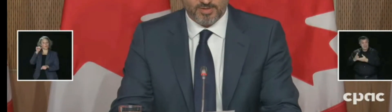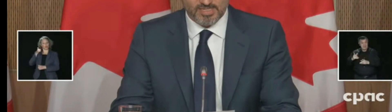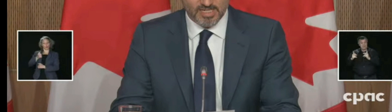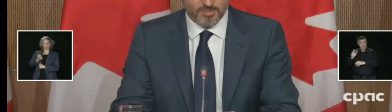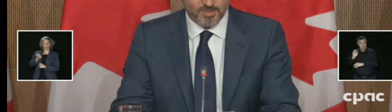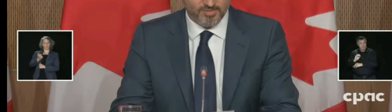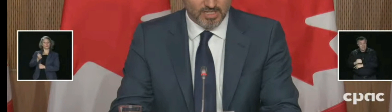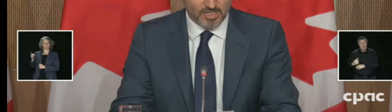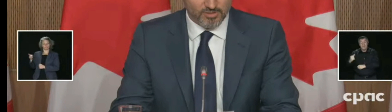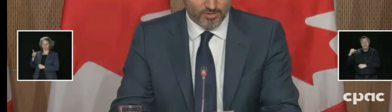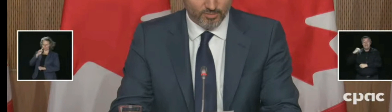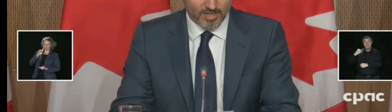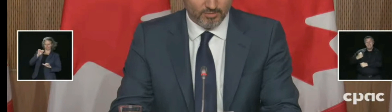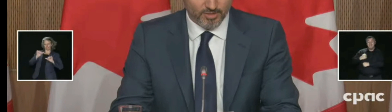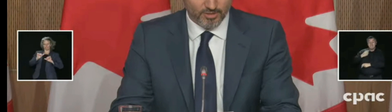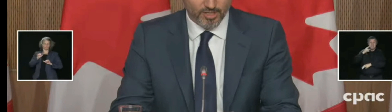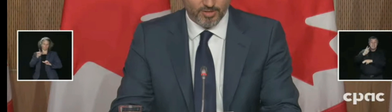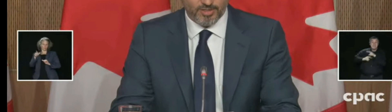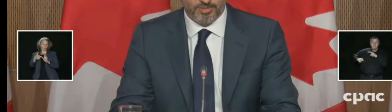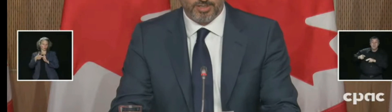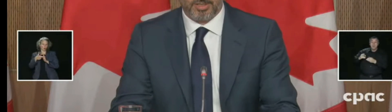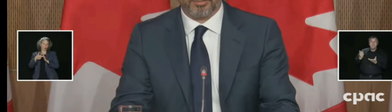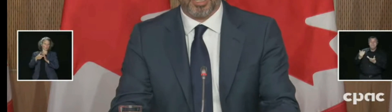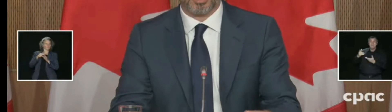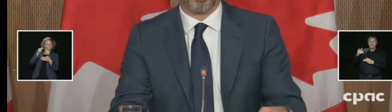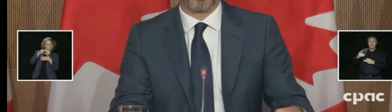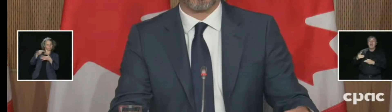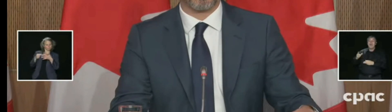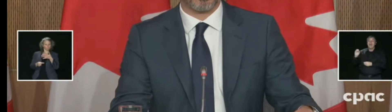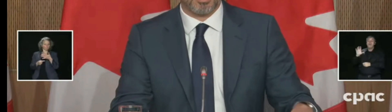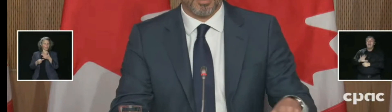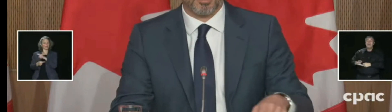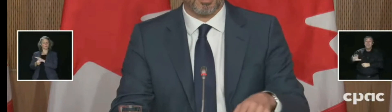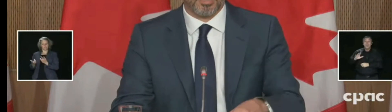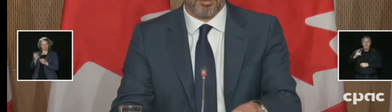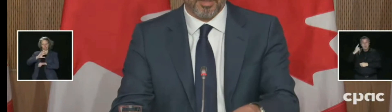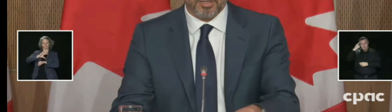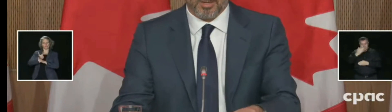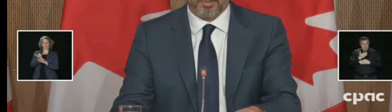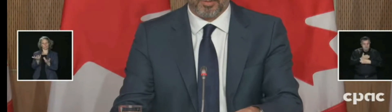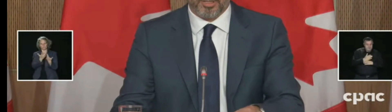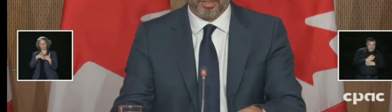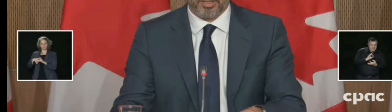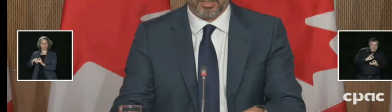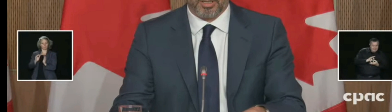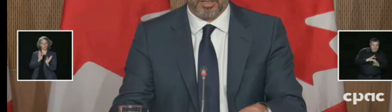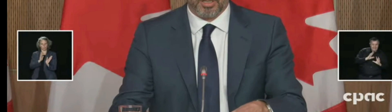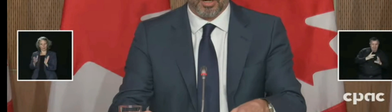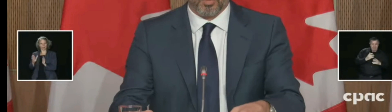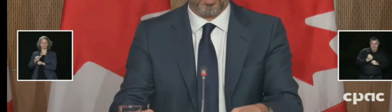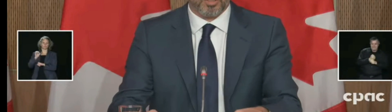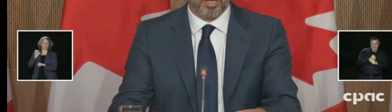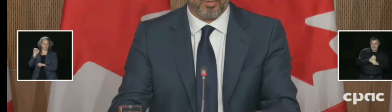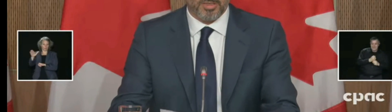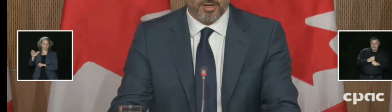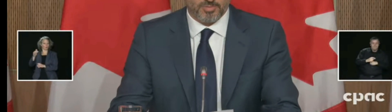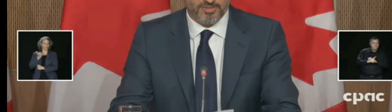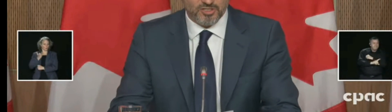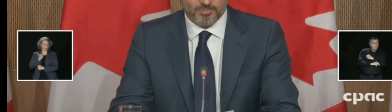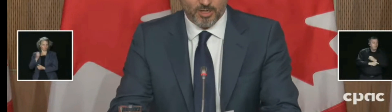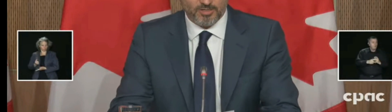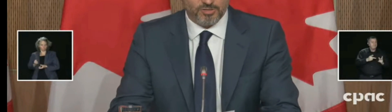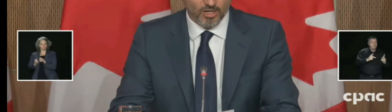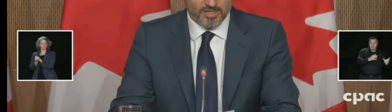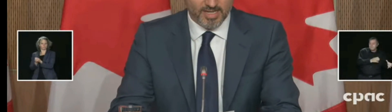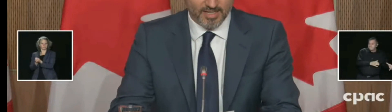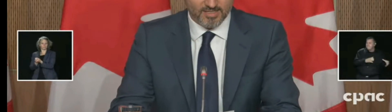out their assessment of the needs on the ground in Ontario to finalize the details of this operation. We're working with our